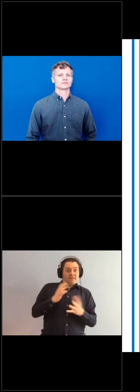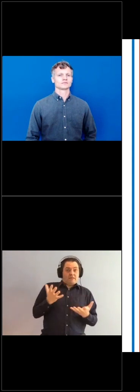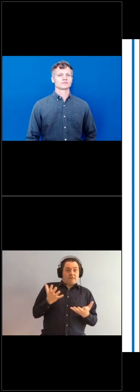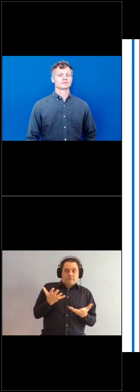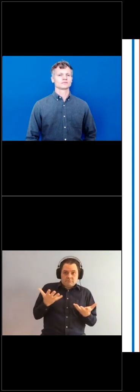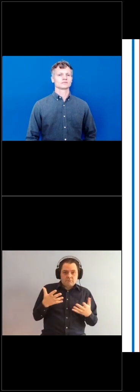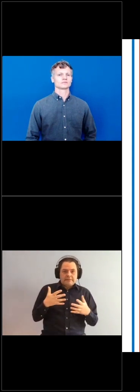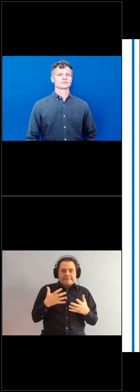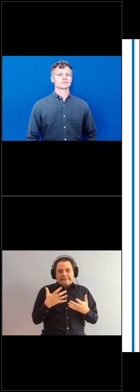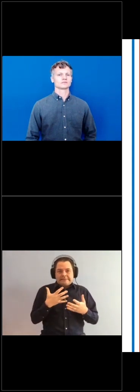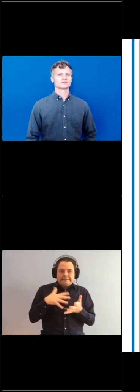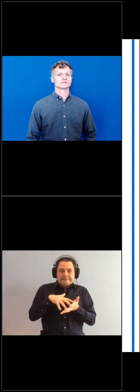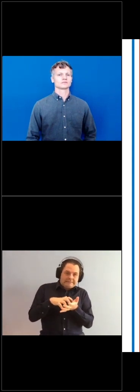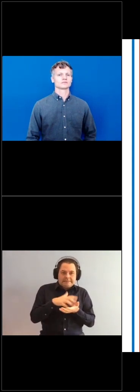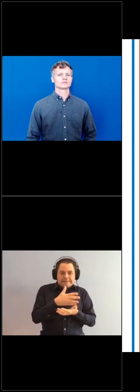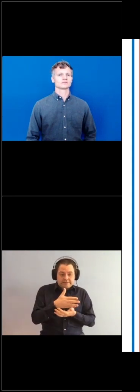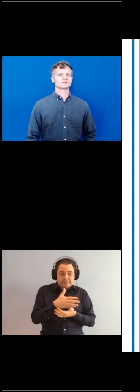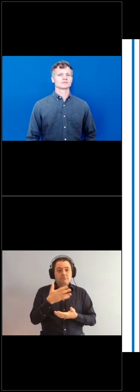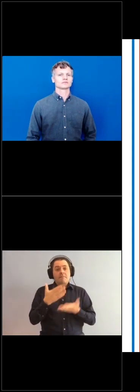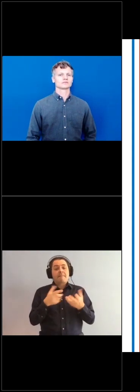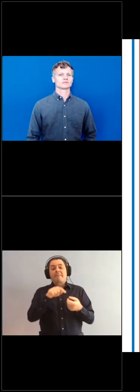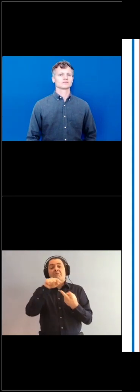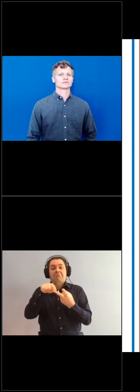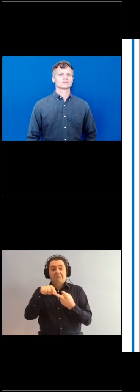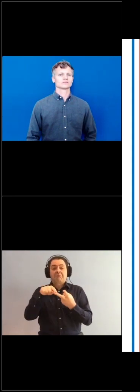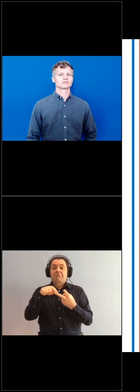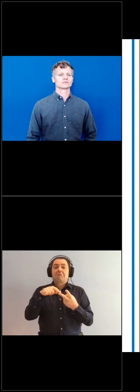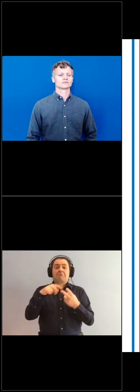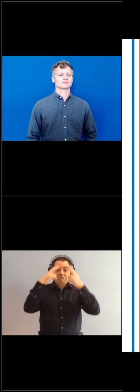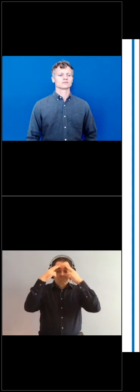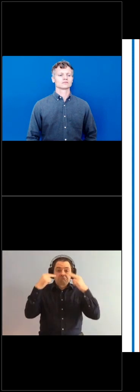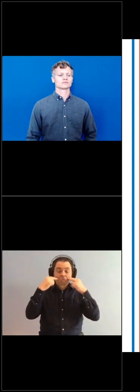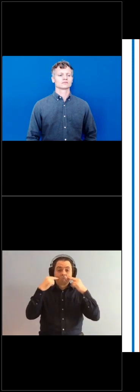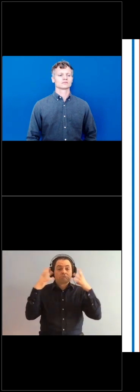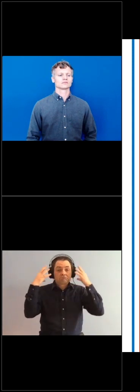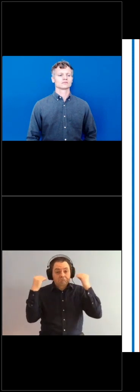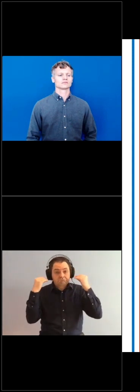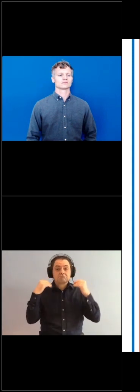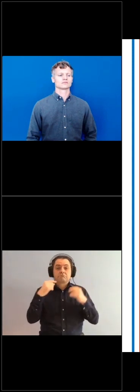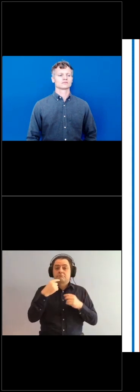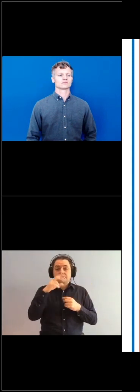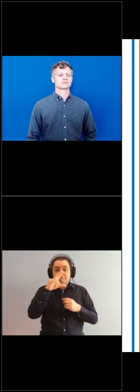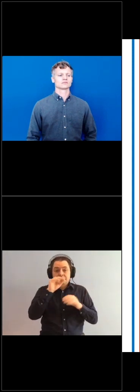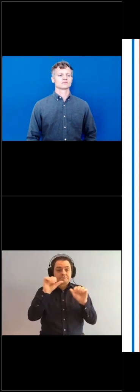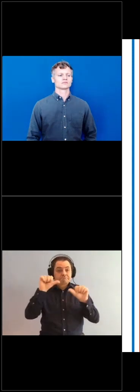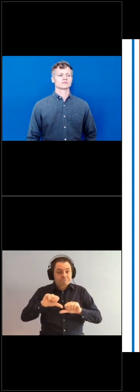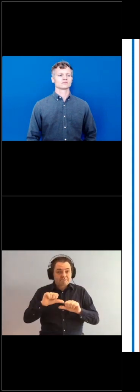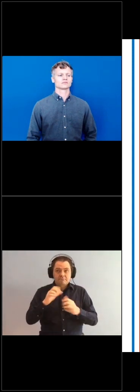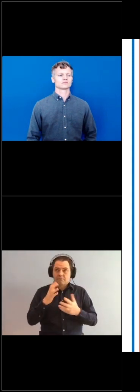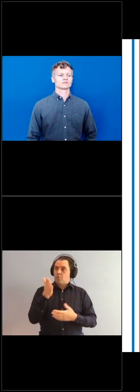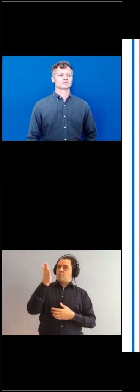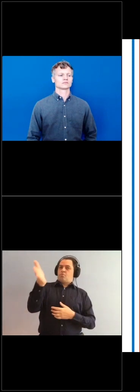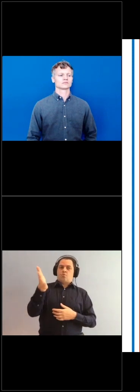as difficulties hearing, seeing, and speaking, they might face difficulties rather in accessing public health